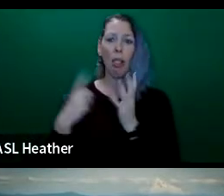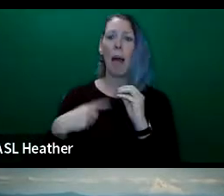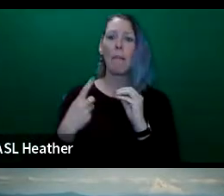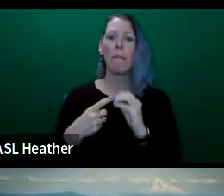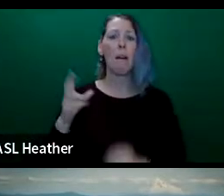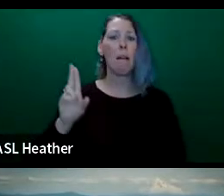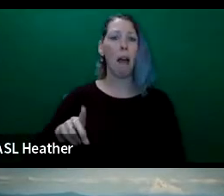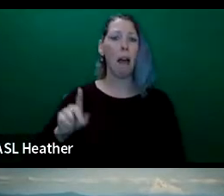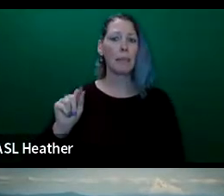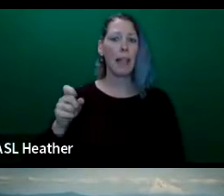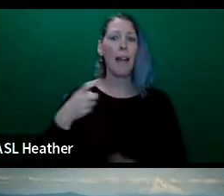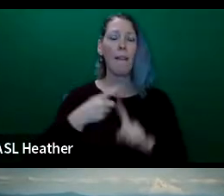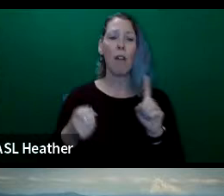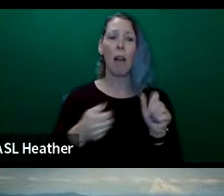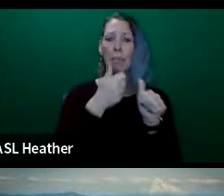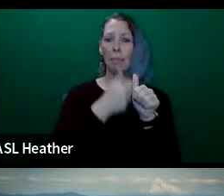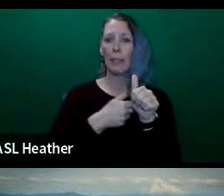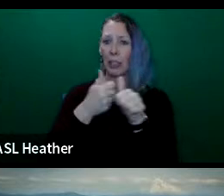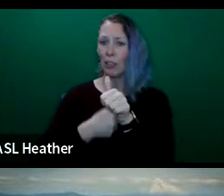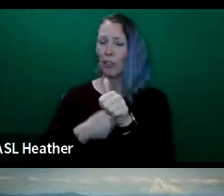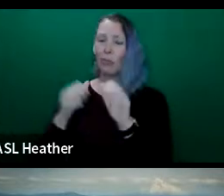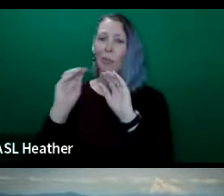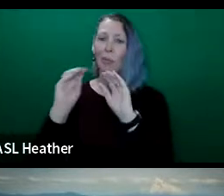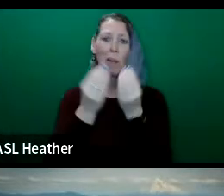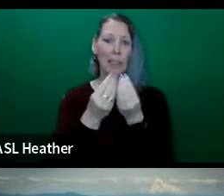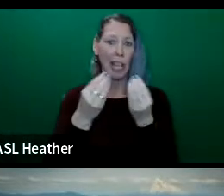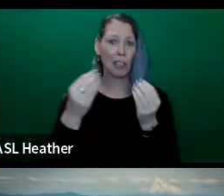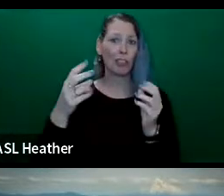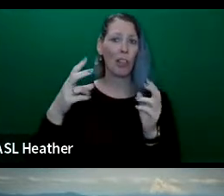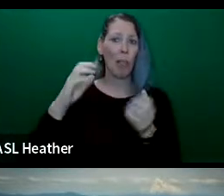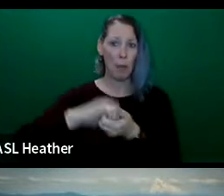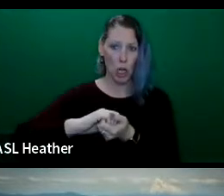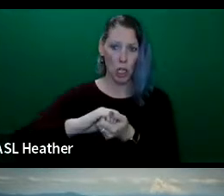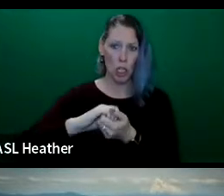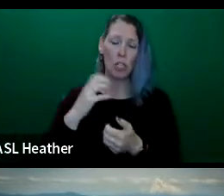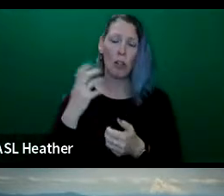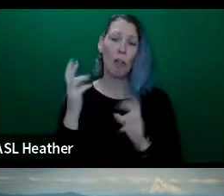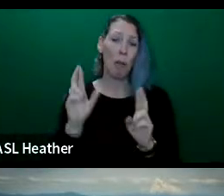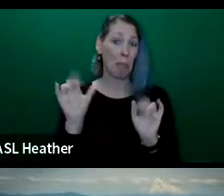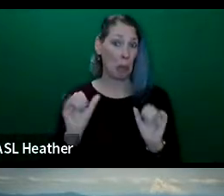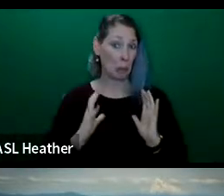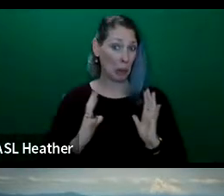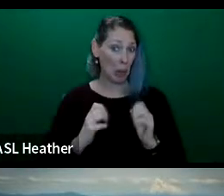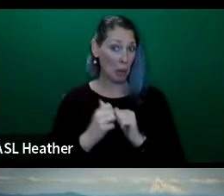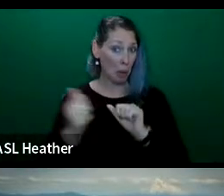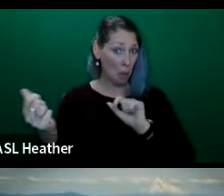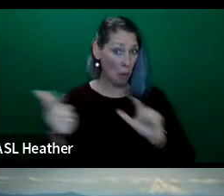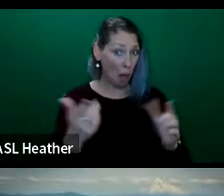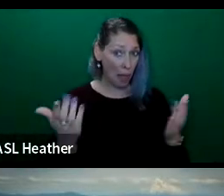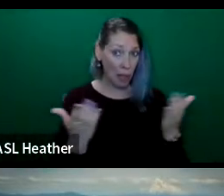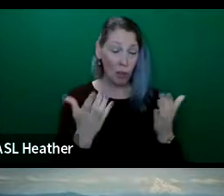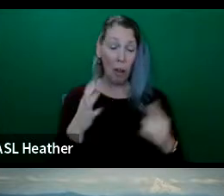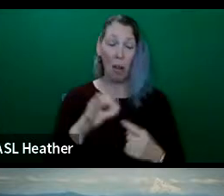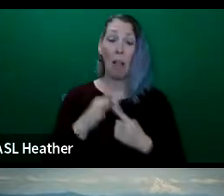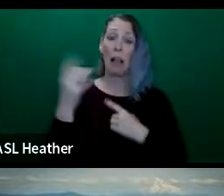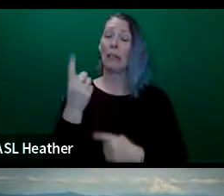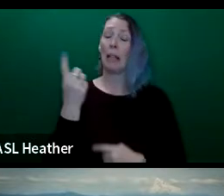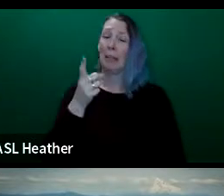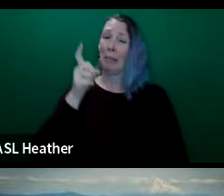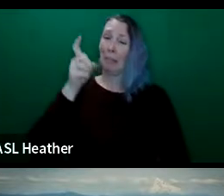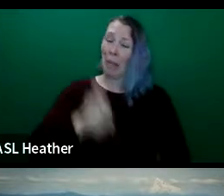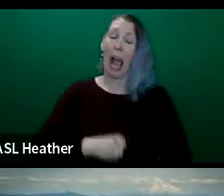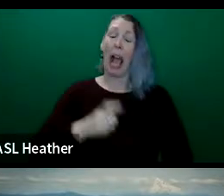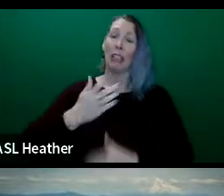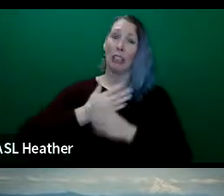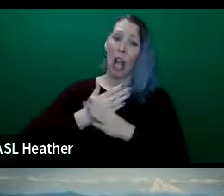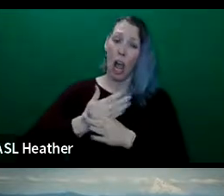from each of the jurisdictional or agency or organizational partners. I hope that's okay with everyone that's on the call. Unless there's something burning that you'd like to